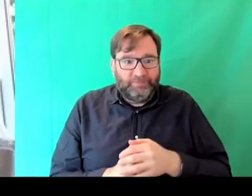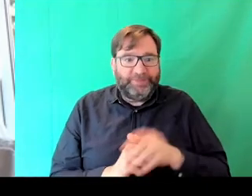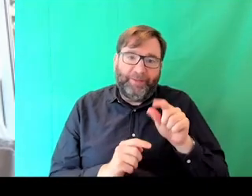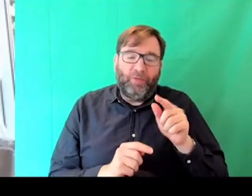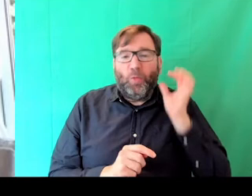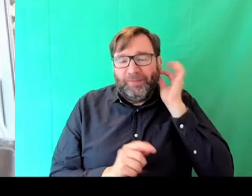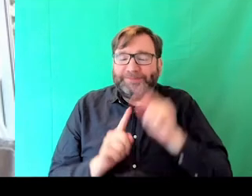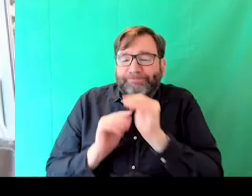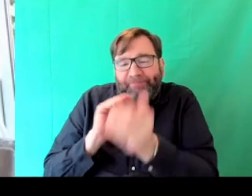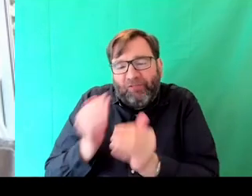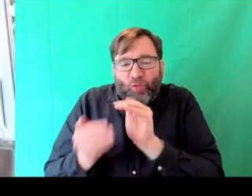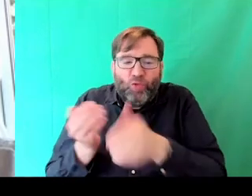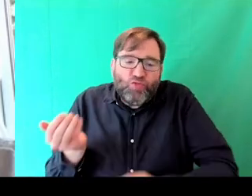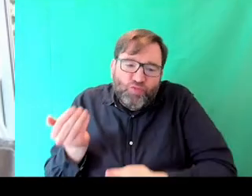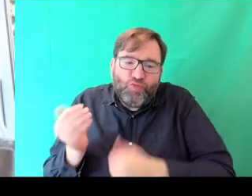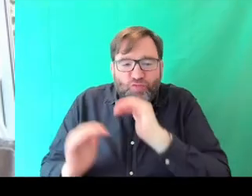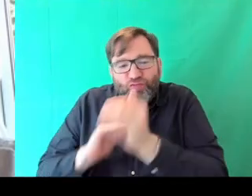so when